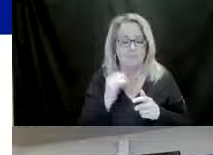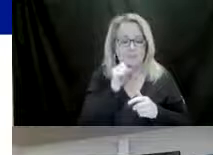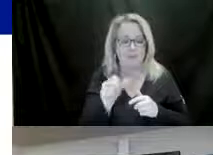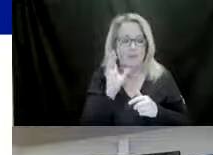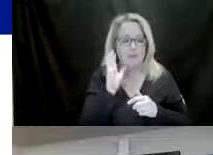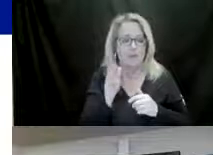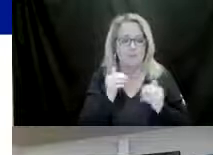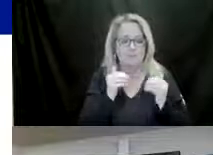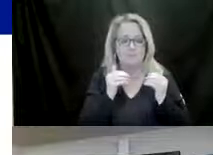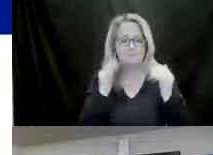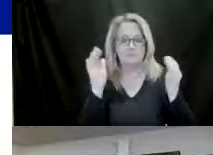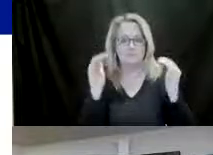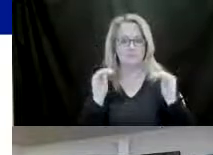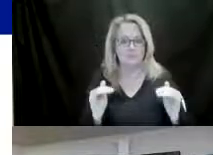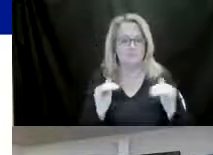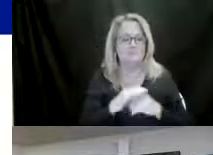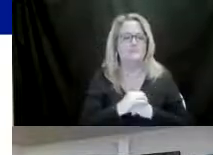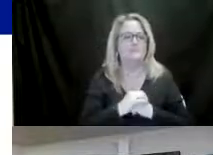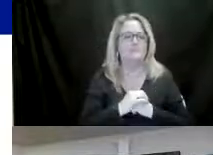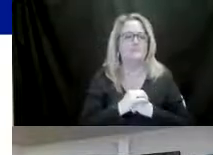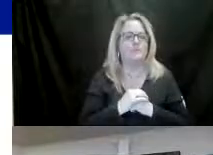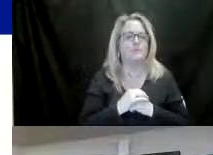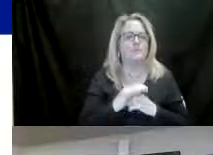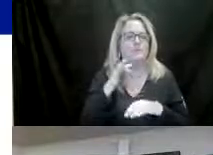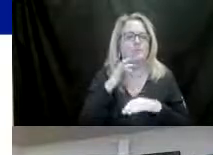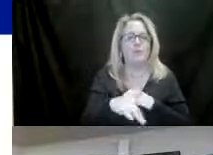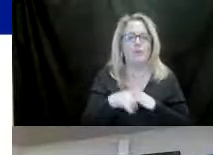on to early literacy.